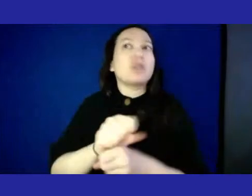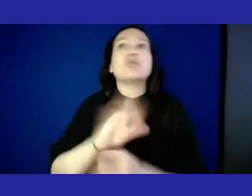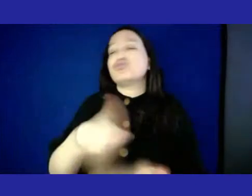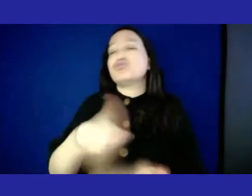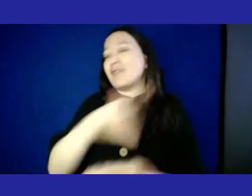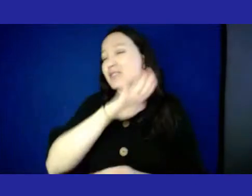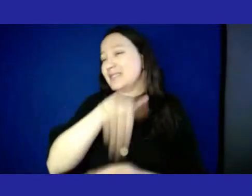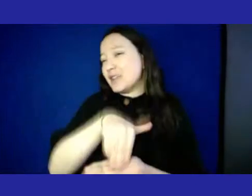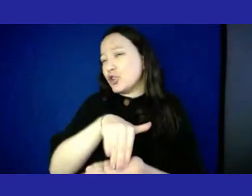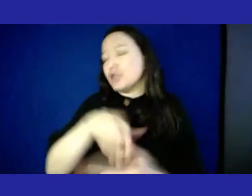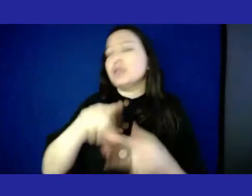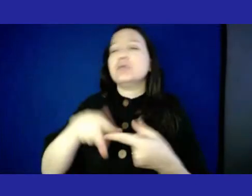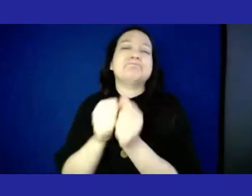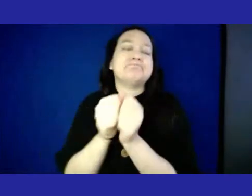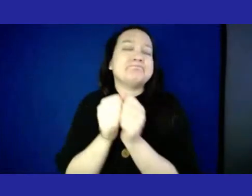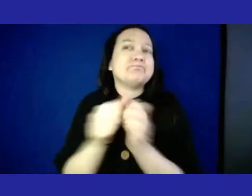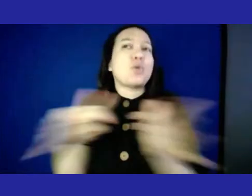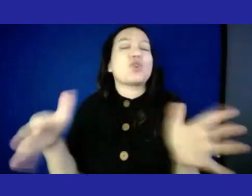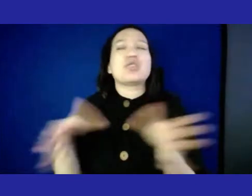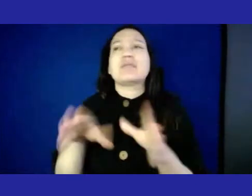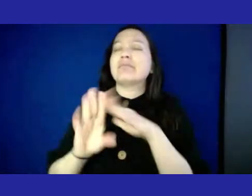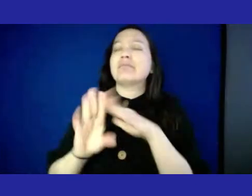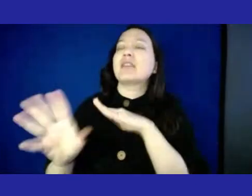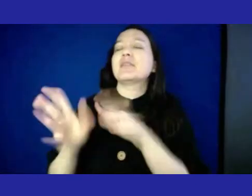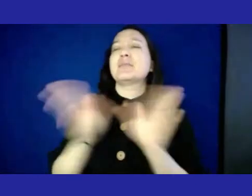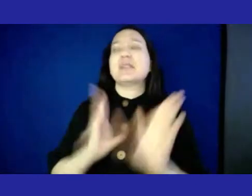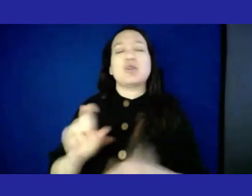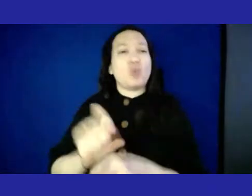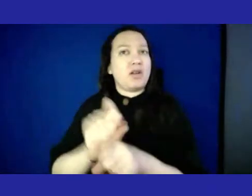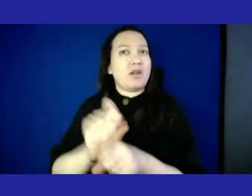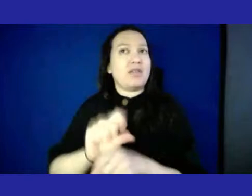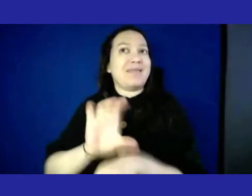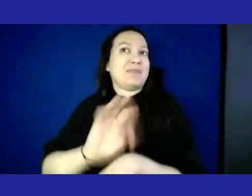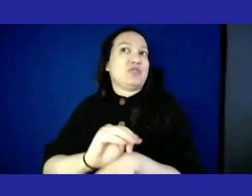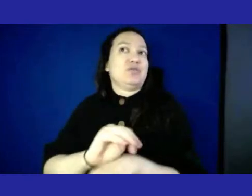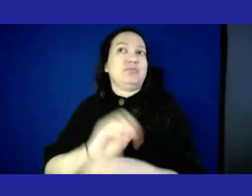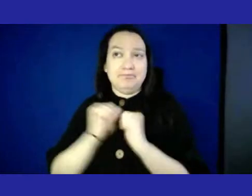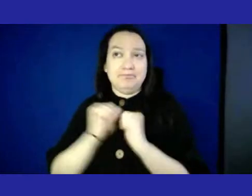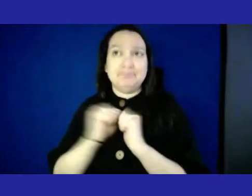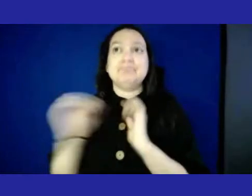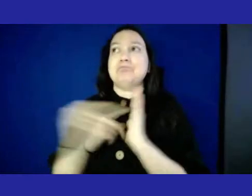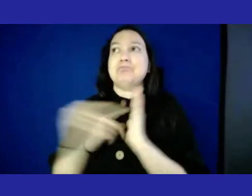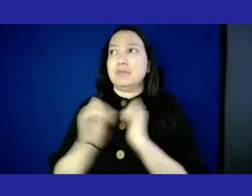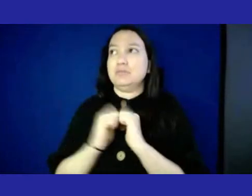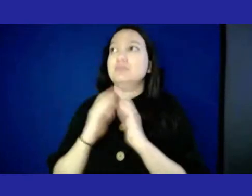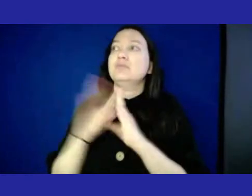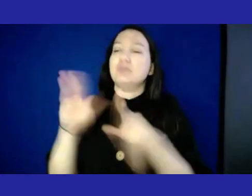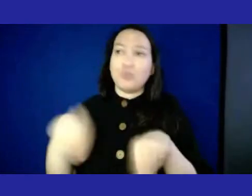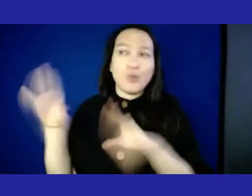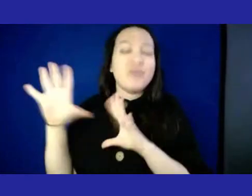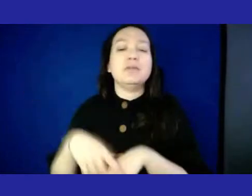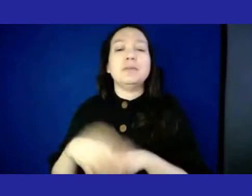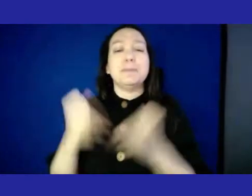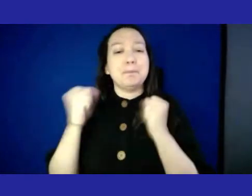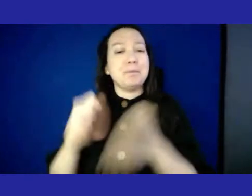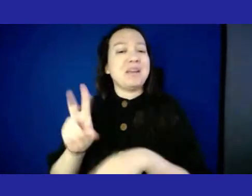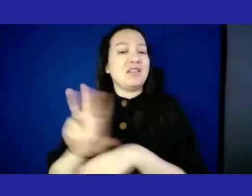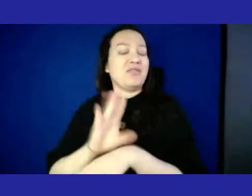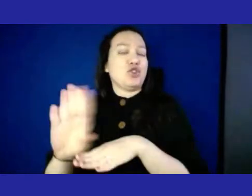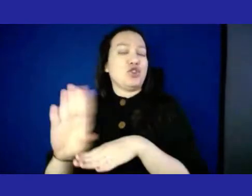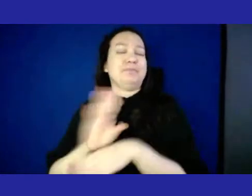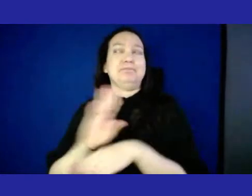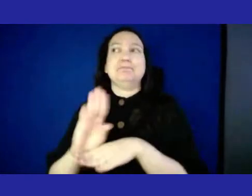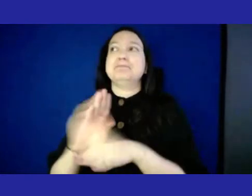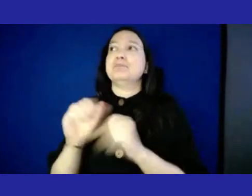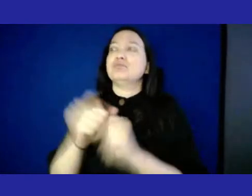Center and broader exit planning work, sort of case management work to help people get back on their feet and move out. The multiple vendors